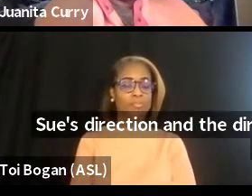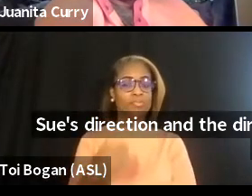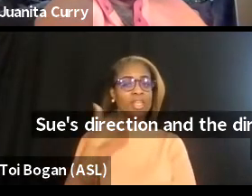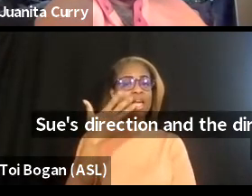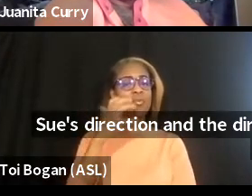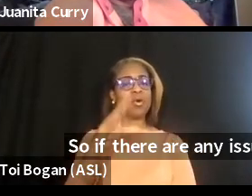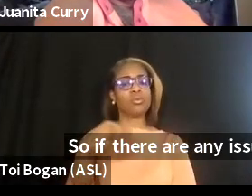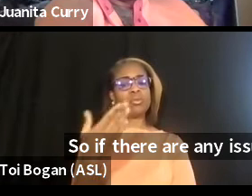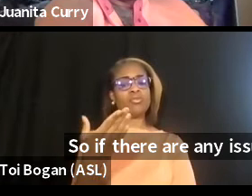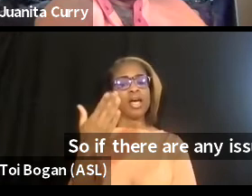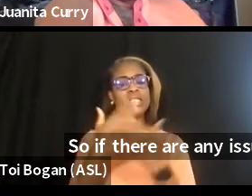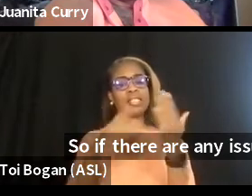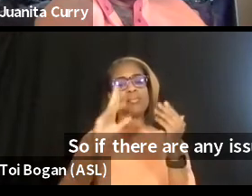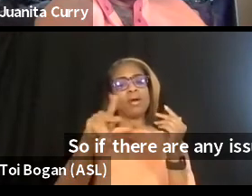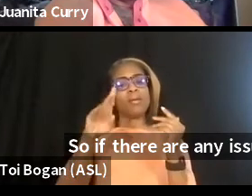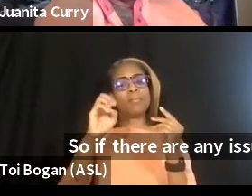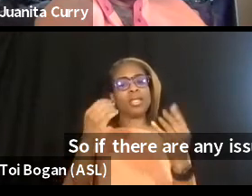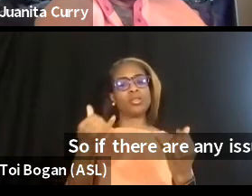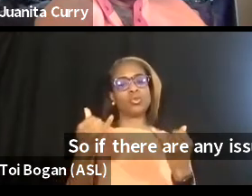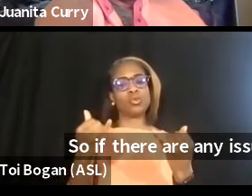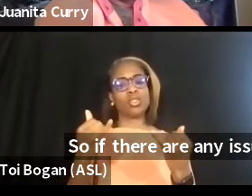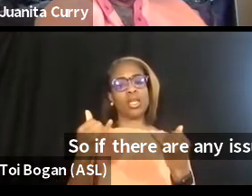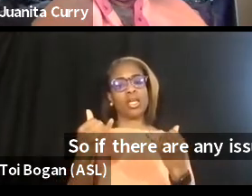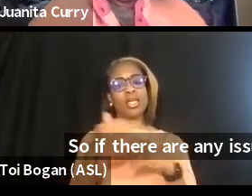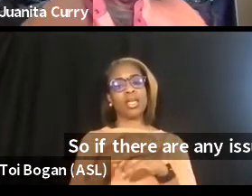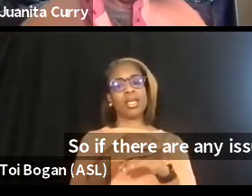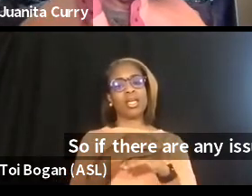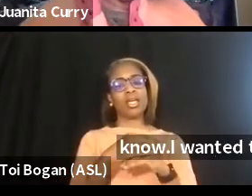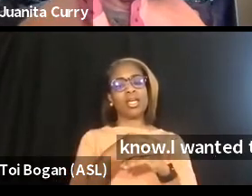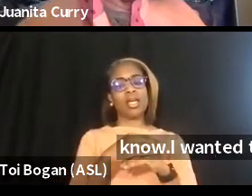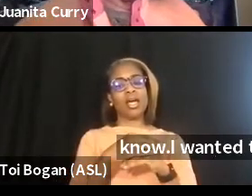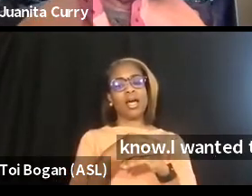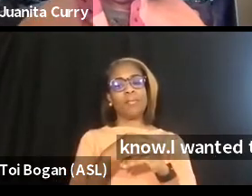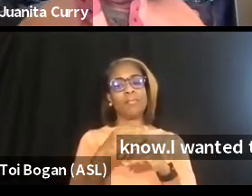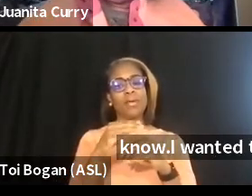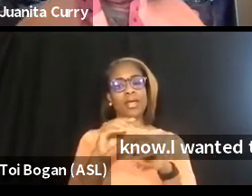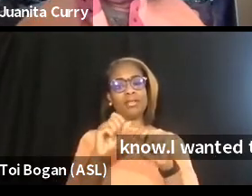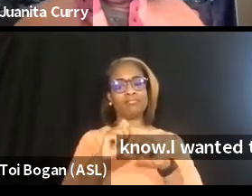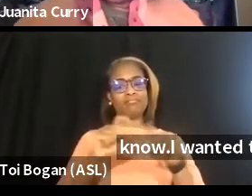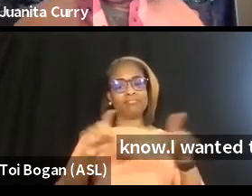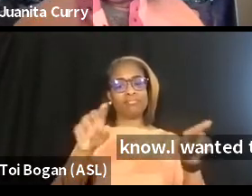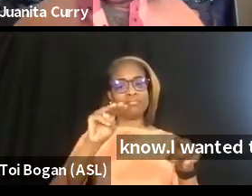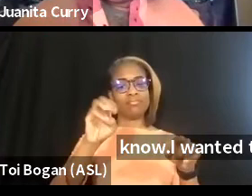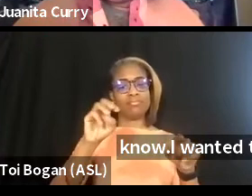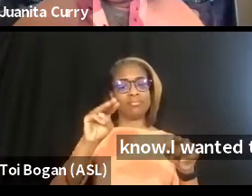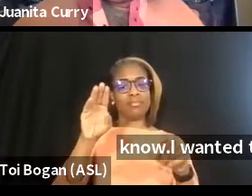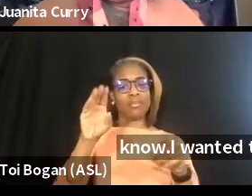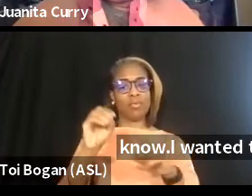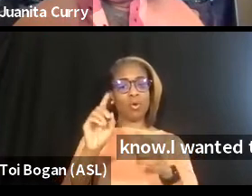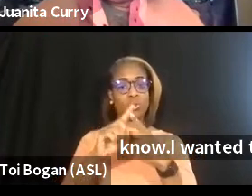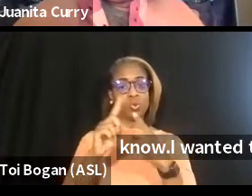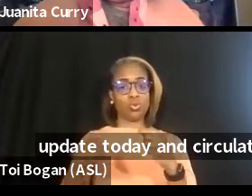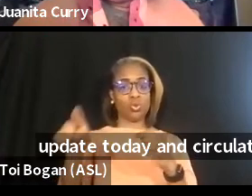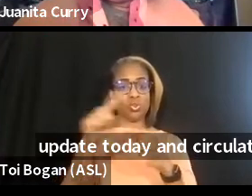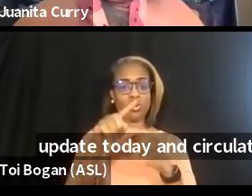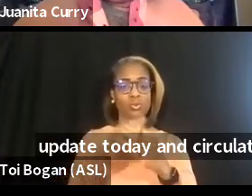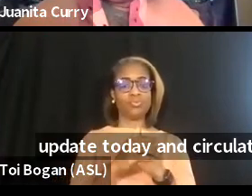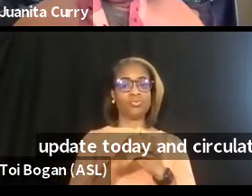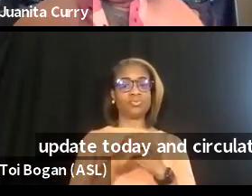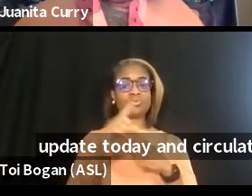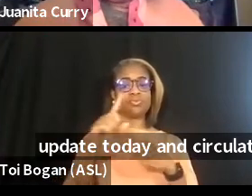to provide a bit of an update today and circulated a memo to this on this topic as well to all of you